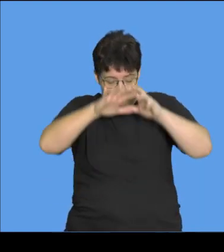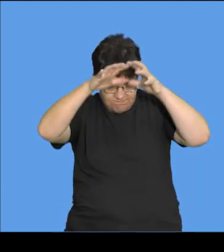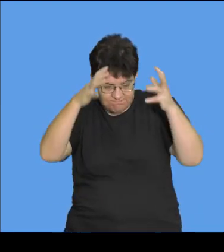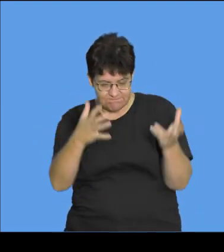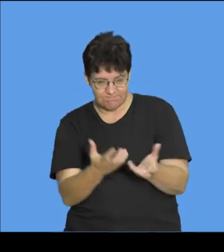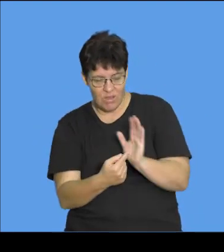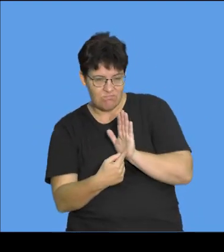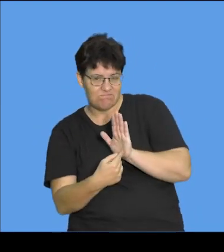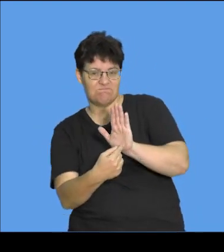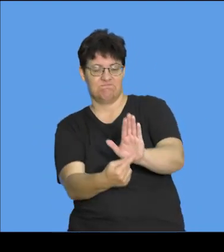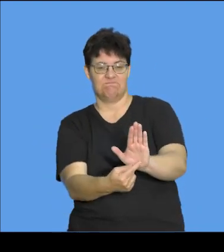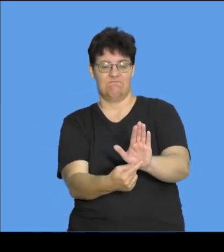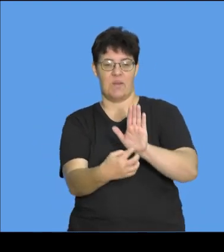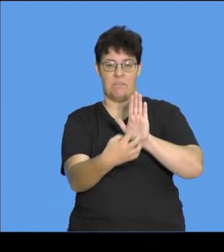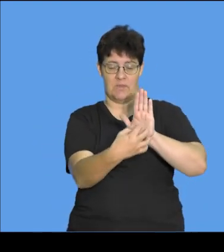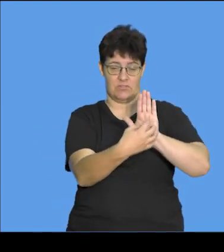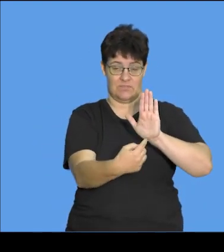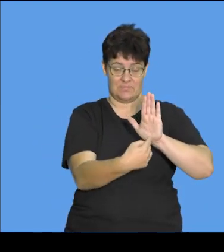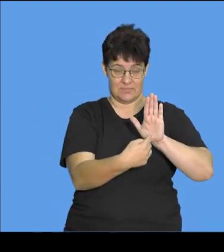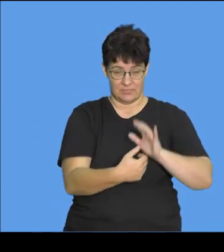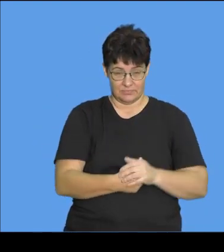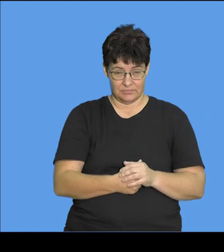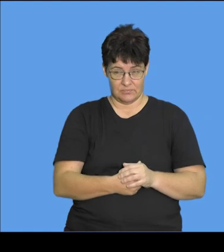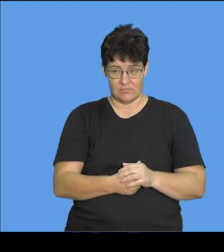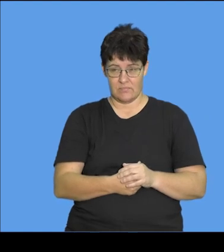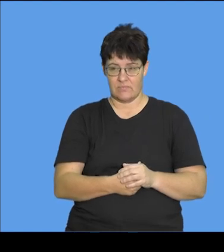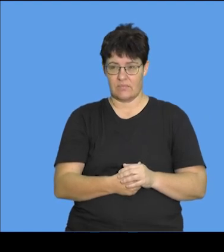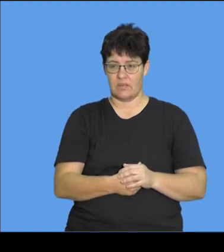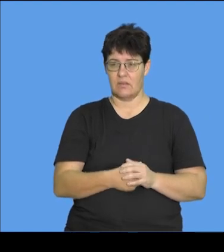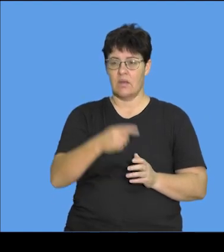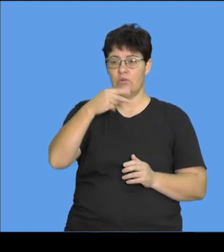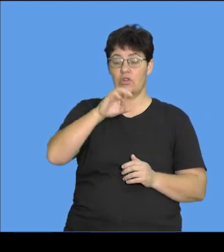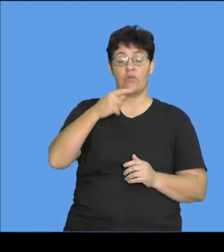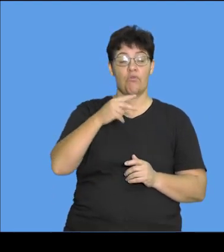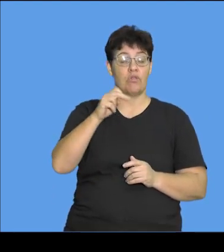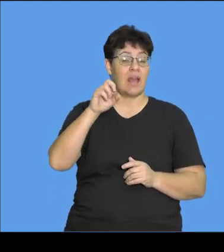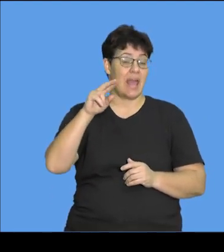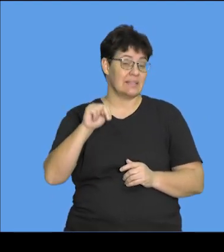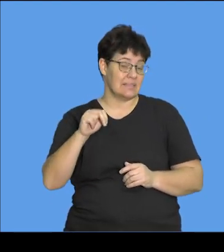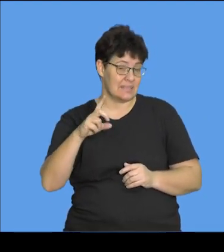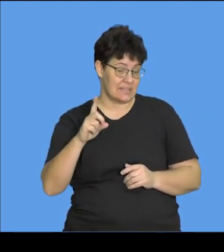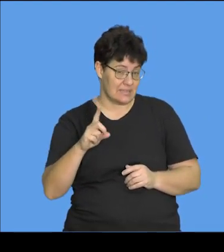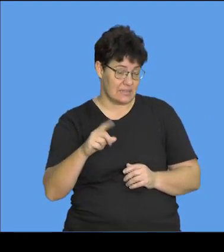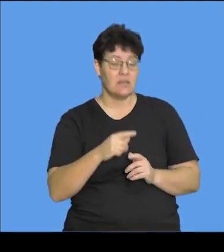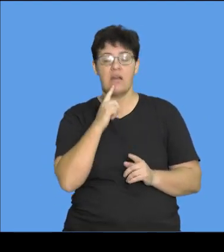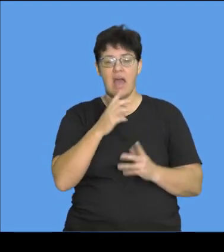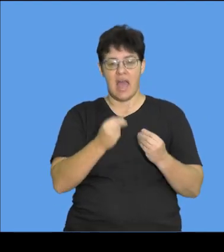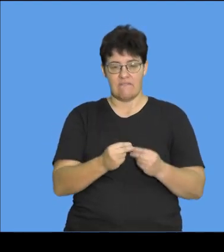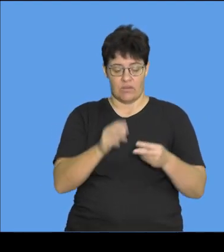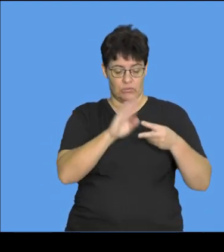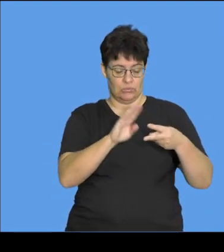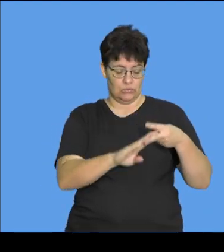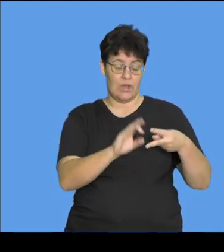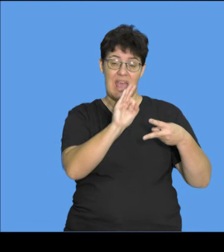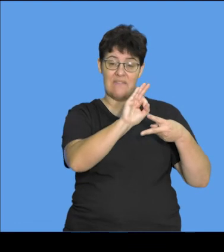illustration. So the pituitary gland produces two hormones. It produces firstly FSH, and we